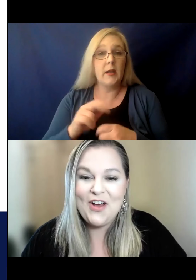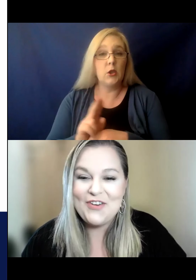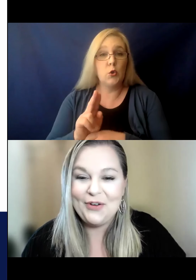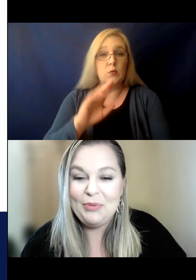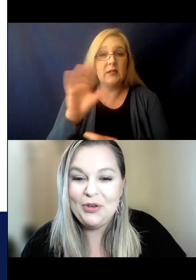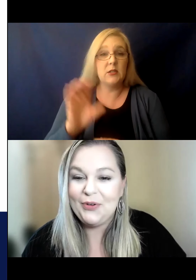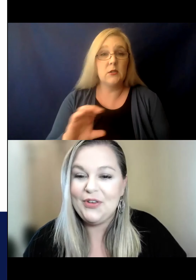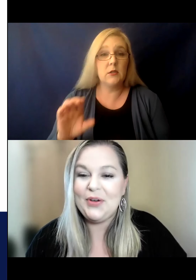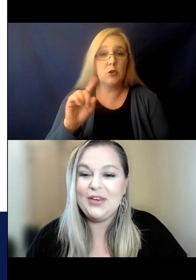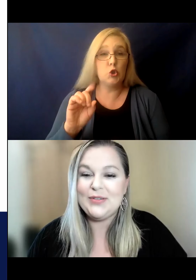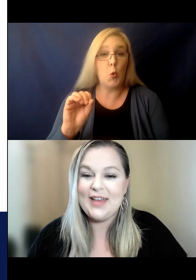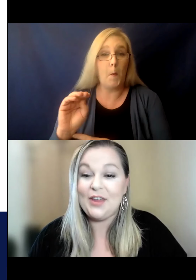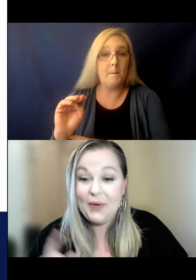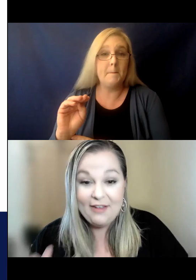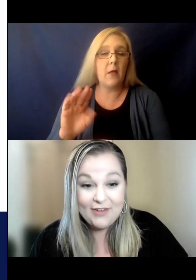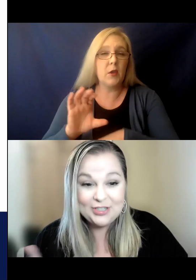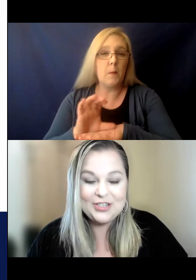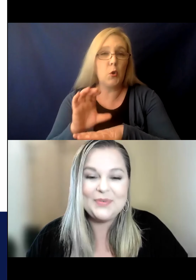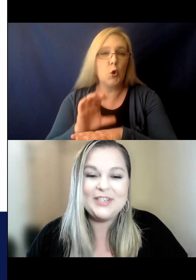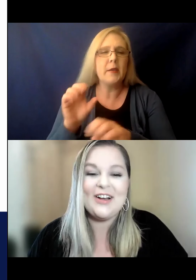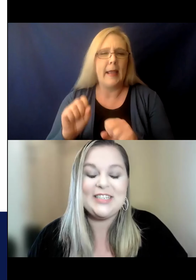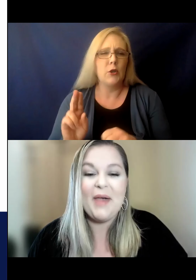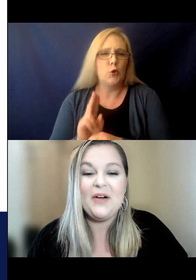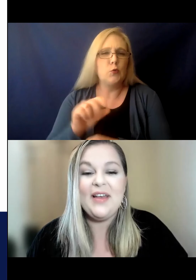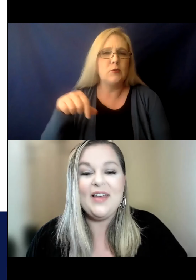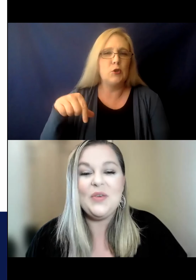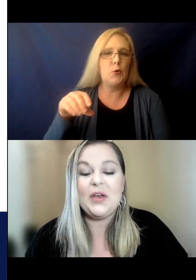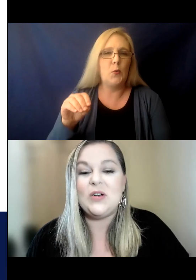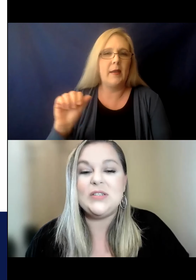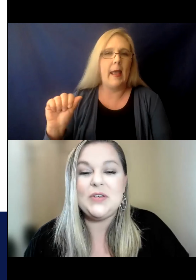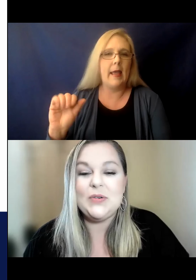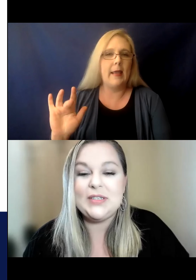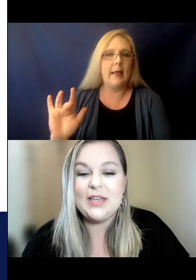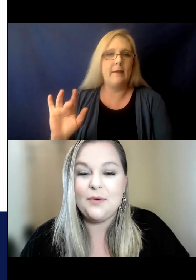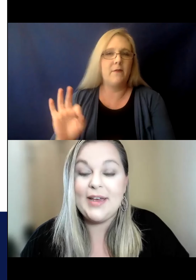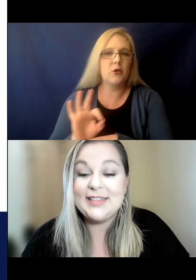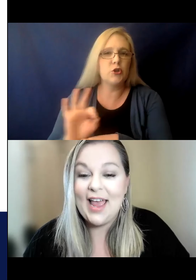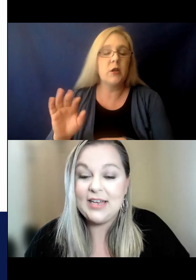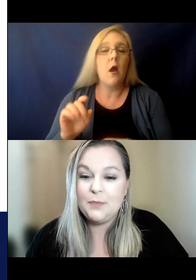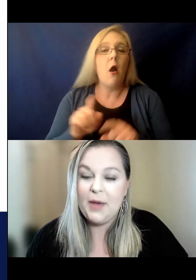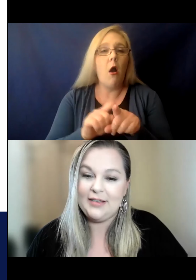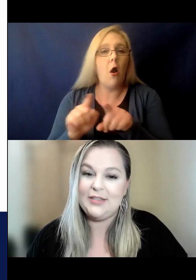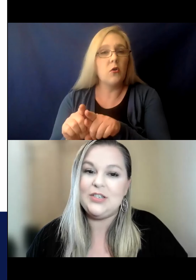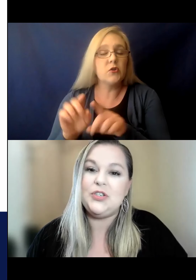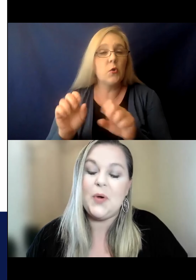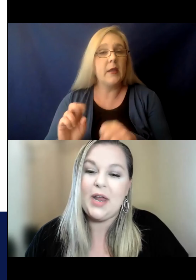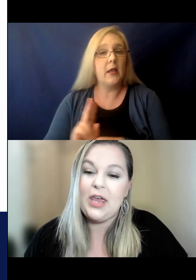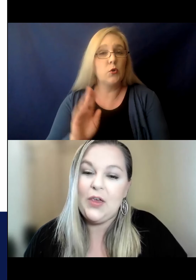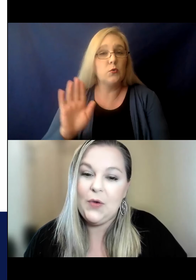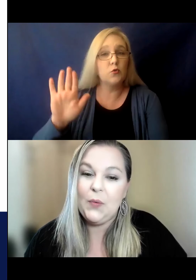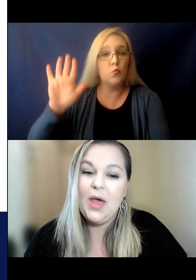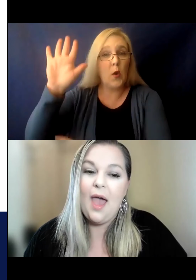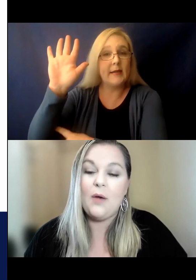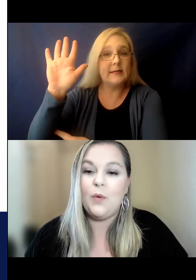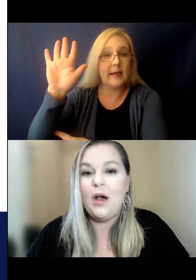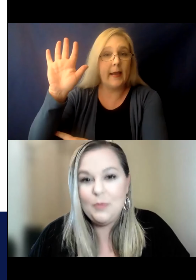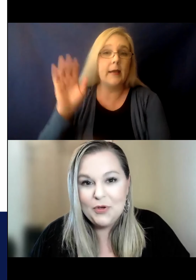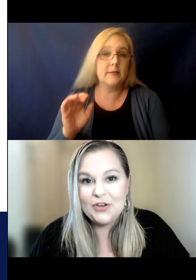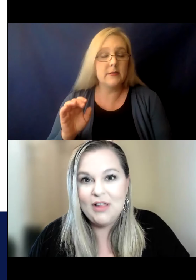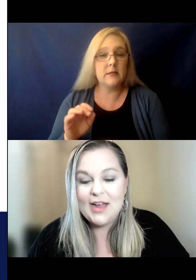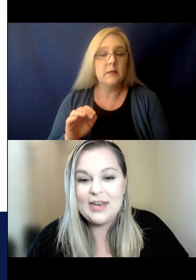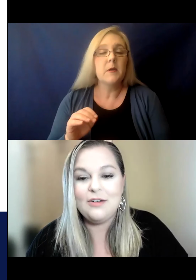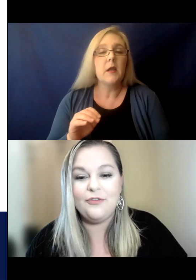so you're on your computer, you can use that Q&A function that we talked about. You can also use the raise hand button to join a queue, and